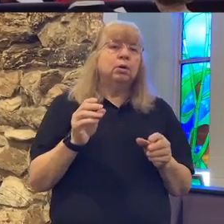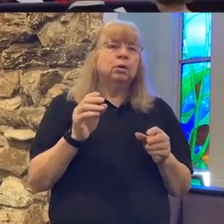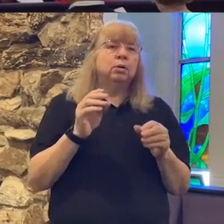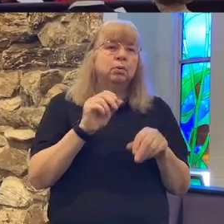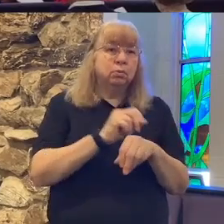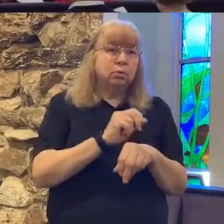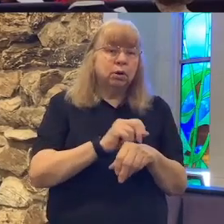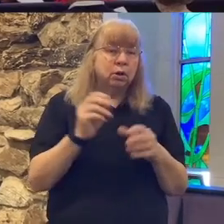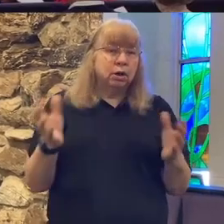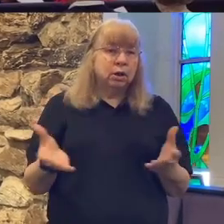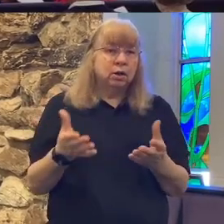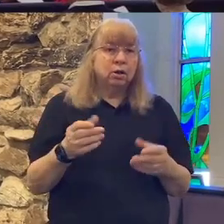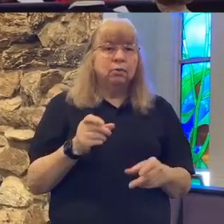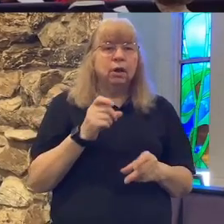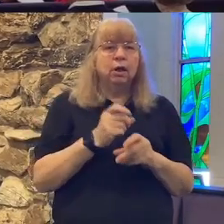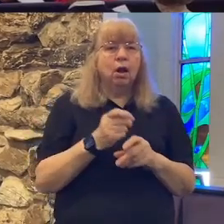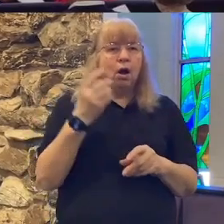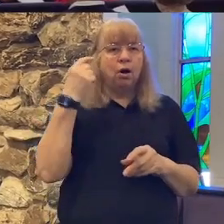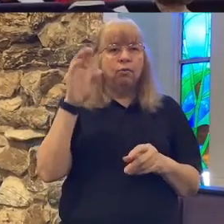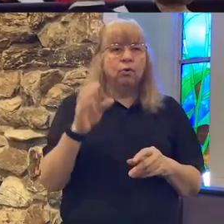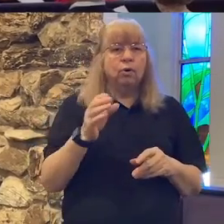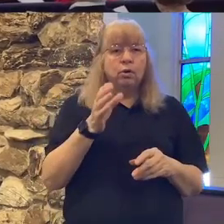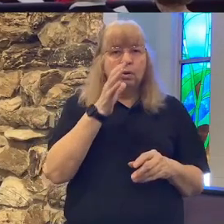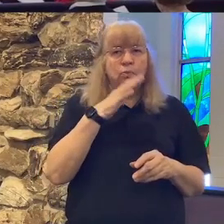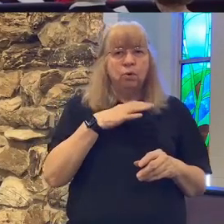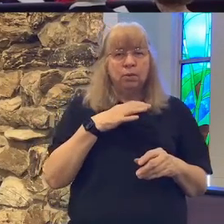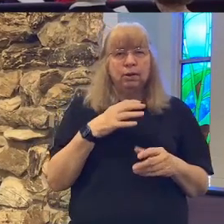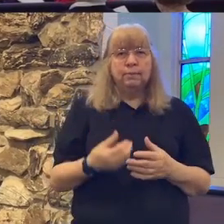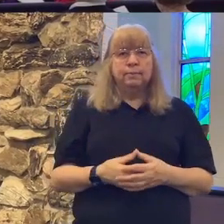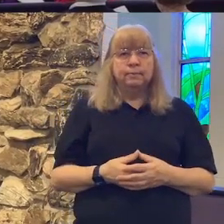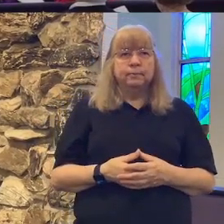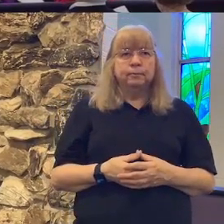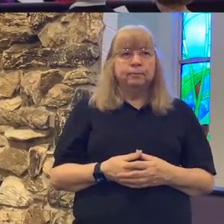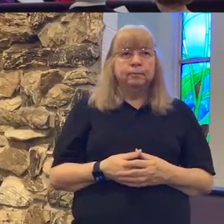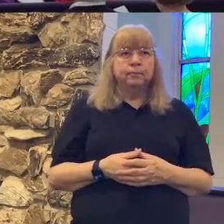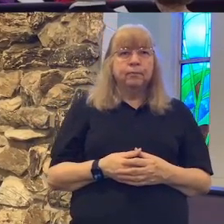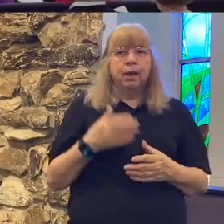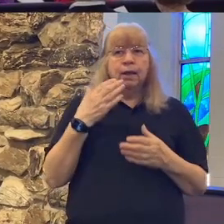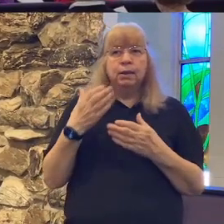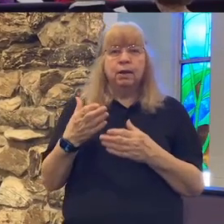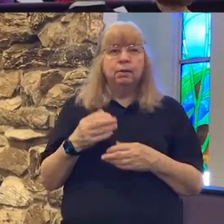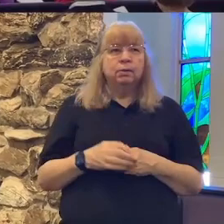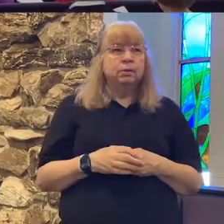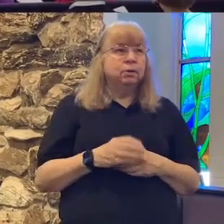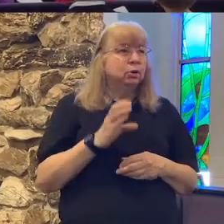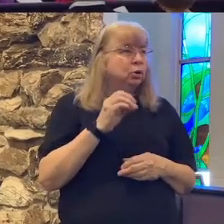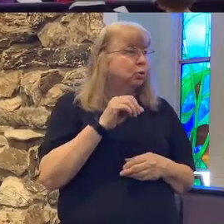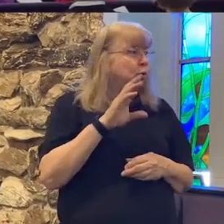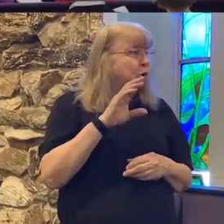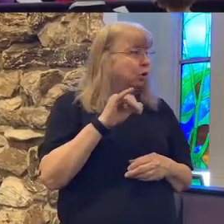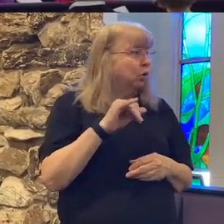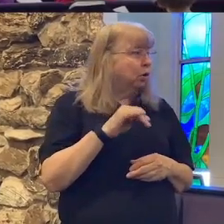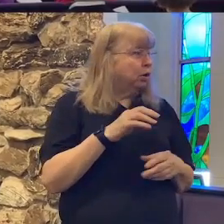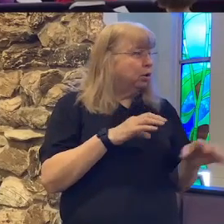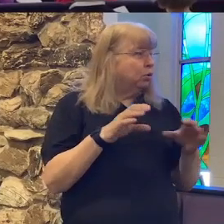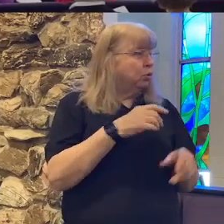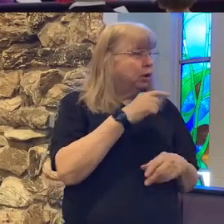it's really hard for her. Okay, thank you. Thank you. Corey, are you doing it down there or up here?